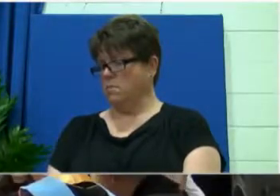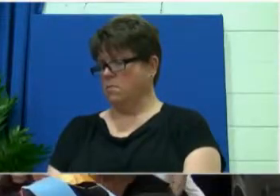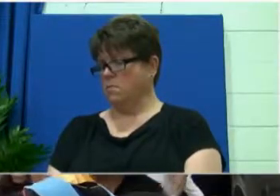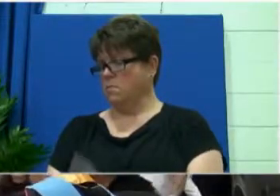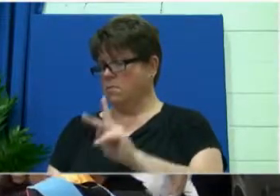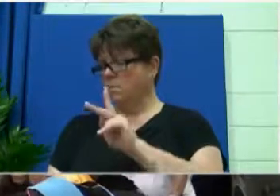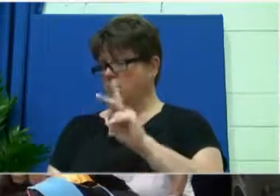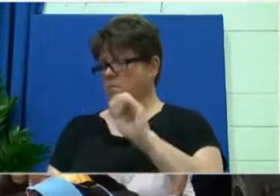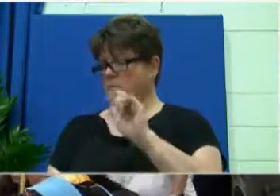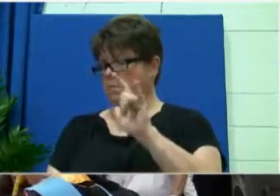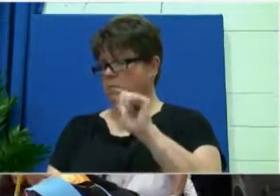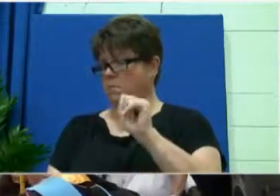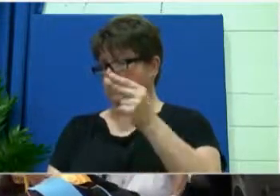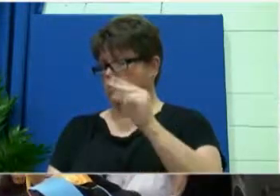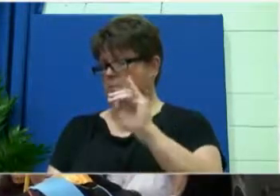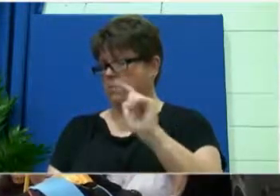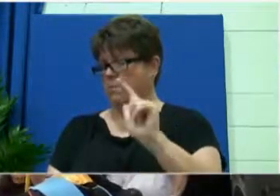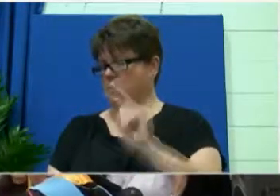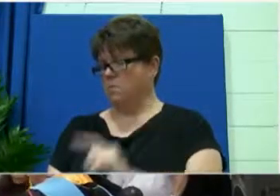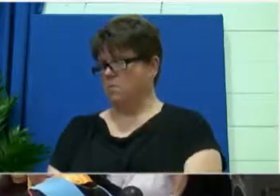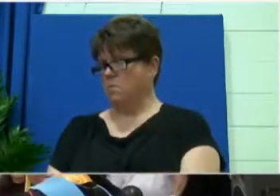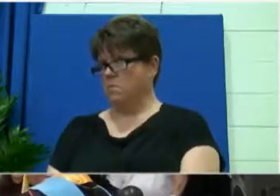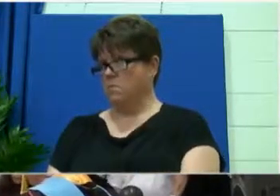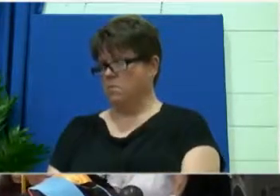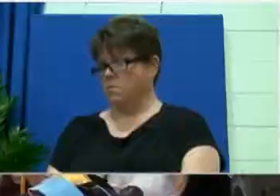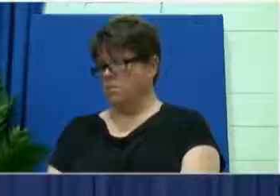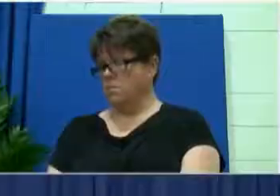Kayla B. Hill, Certificate in Dental Assisting.